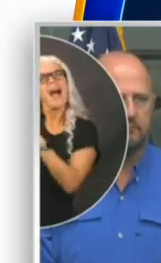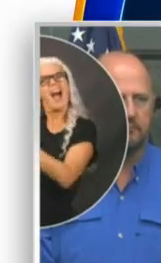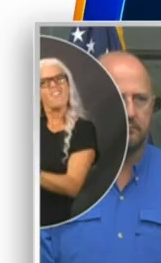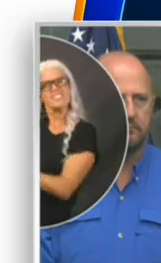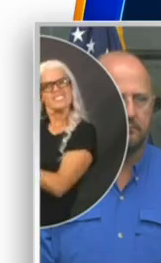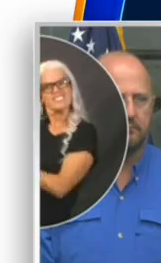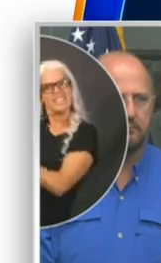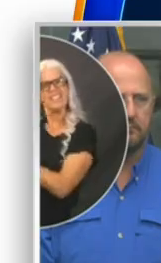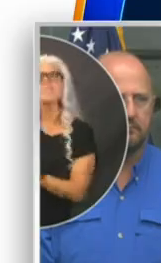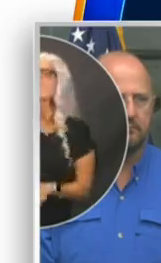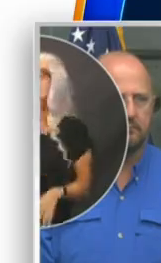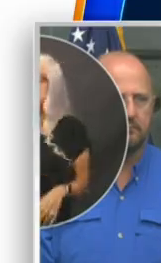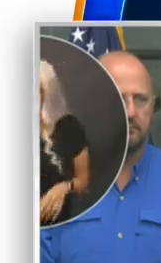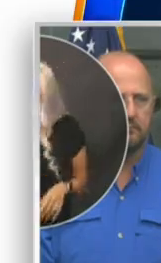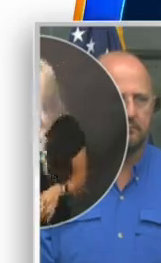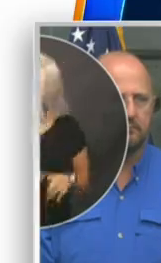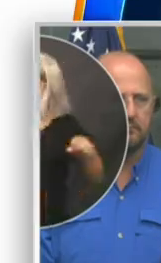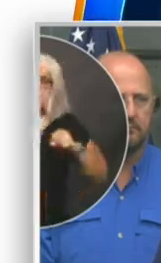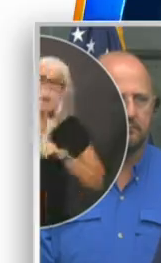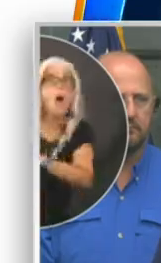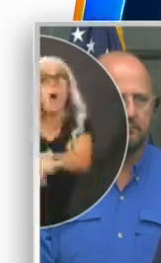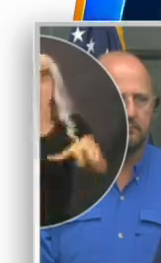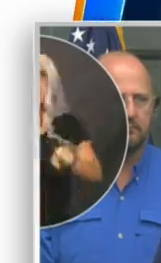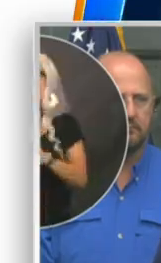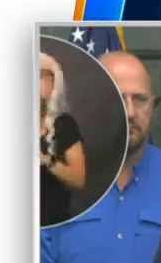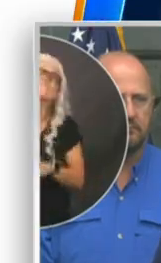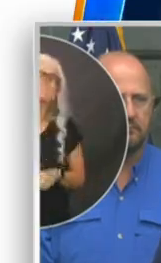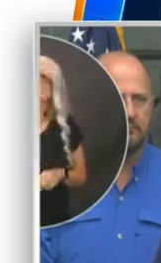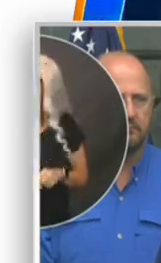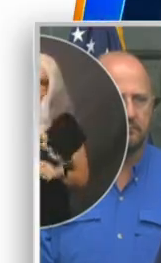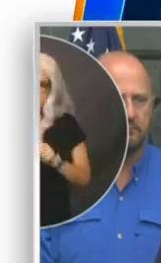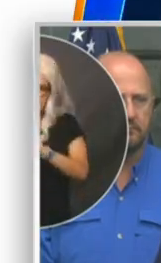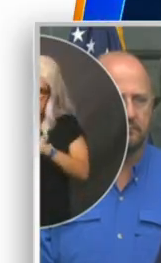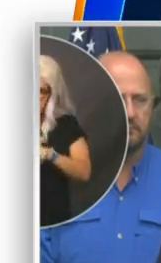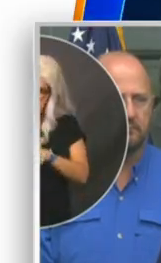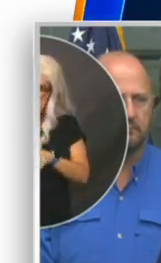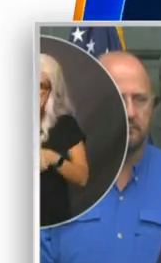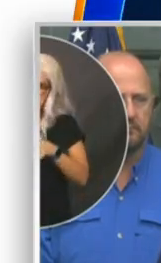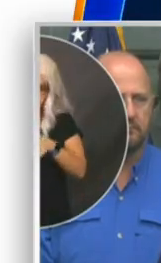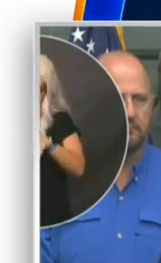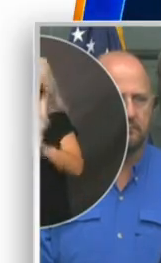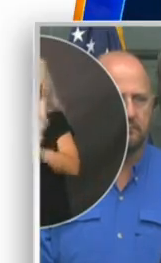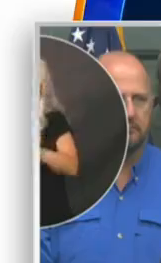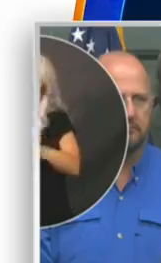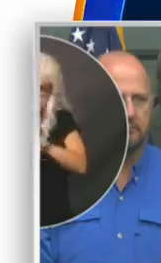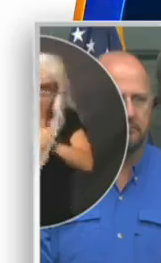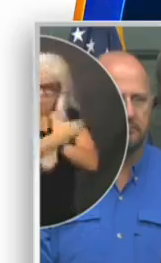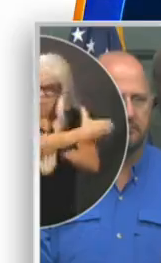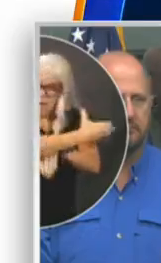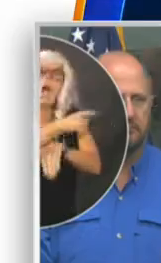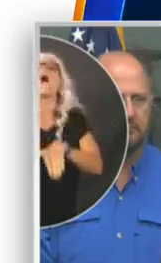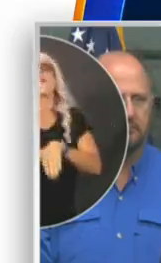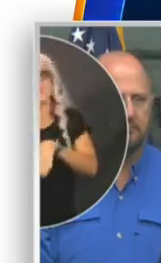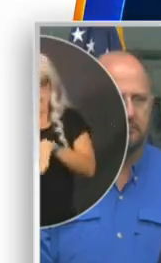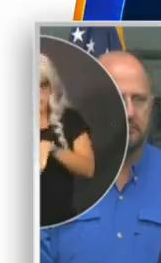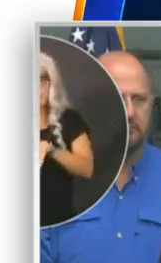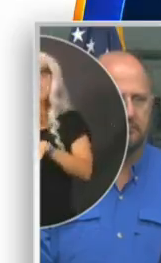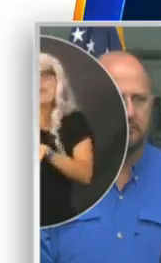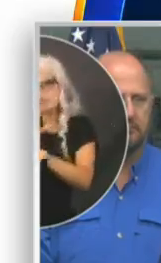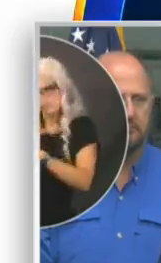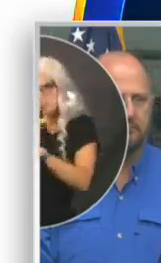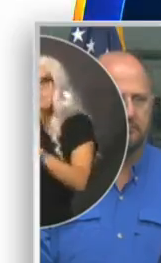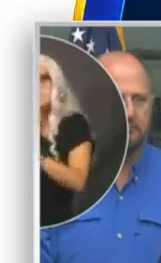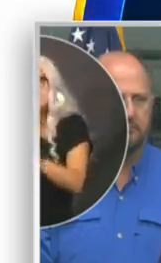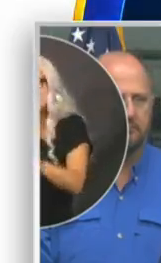ability for them to get in and access what they need to access, but that's going to be a priority, and Kevin and his team are going to be working hard on